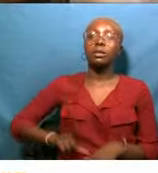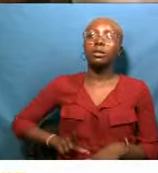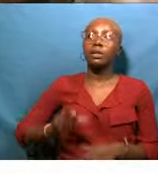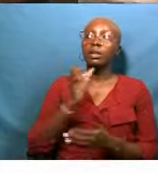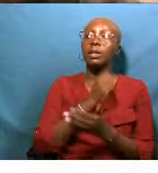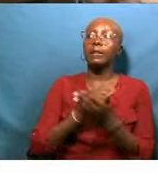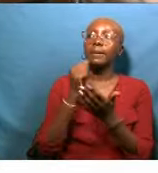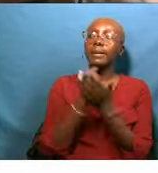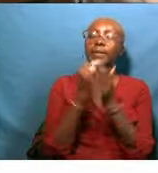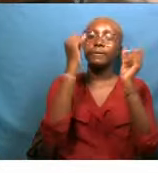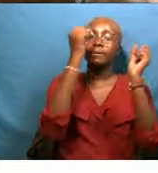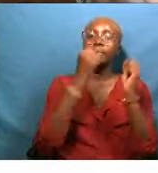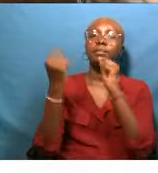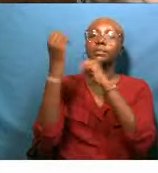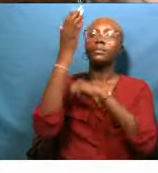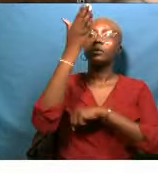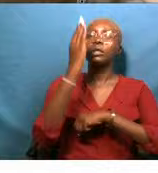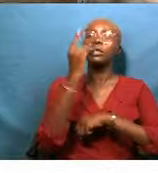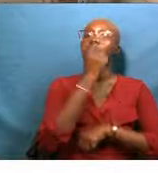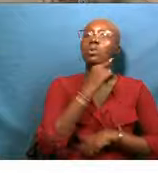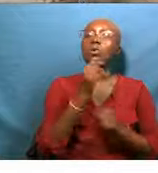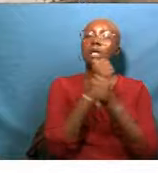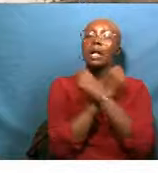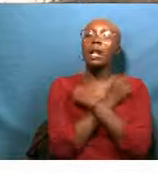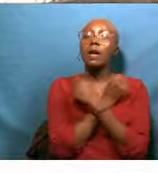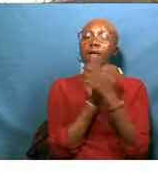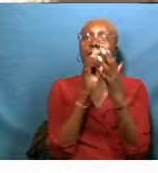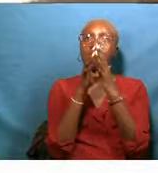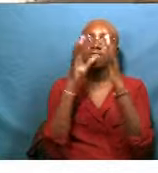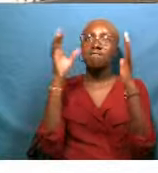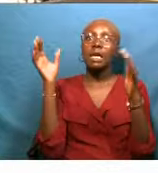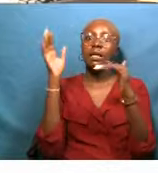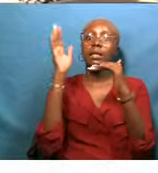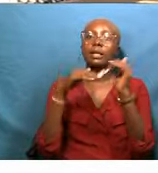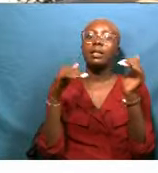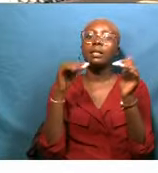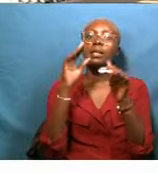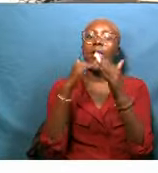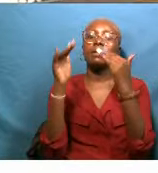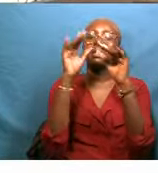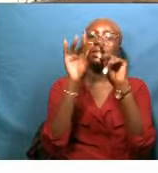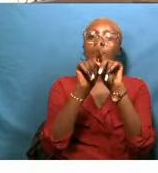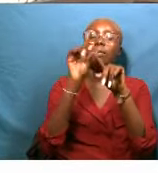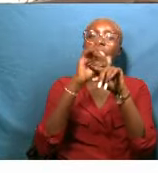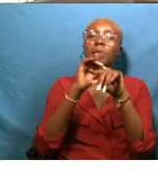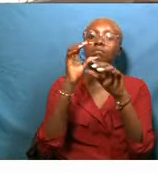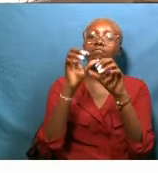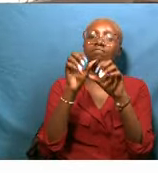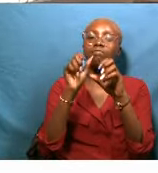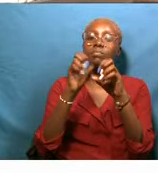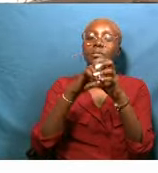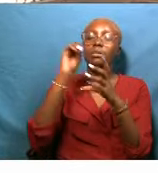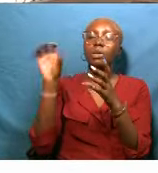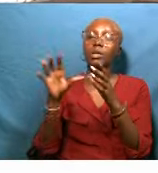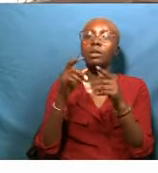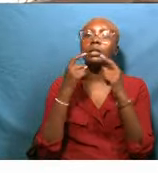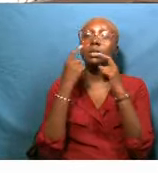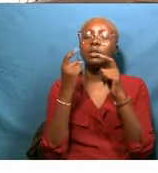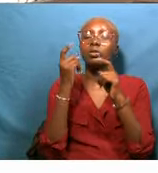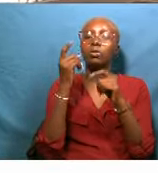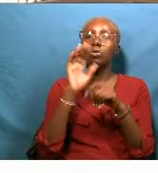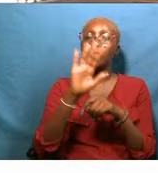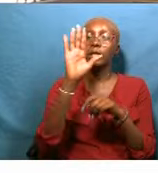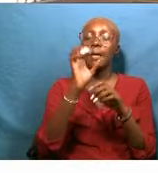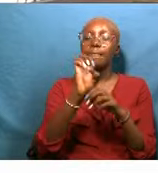Almighty God, whose steadfast love is as great as the heavens are high above the earth, remove your sins from you as far as the east is from the